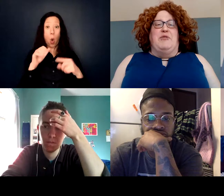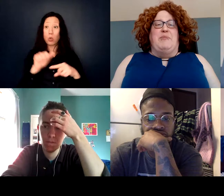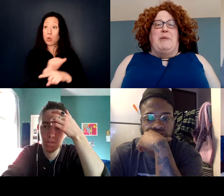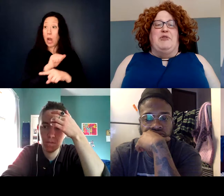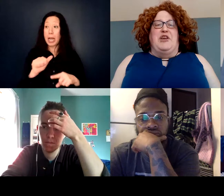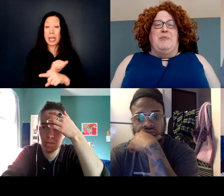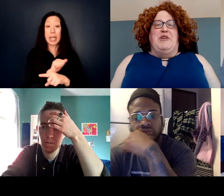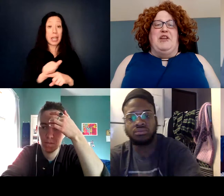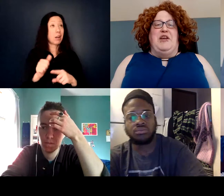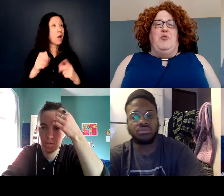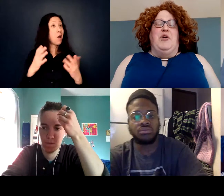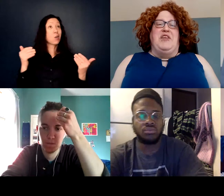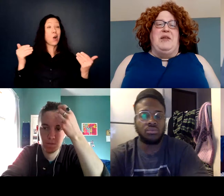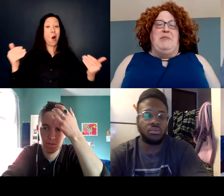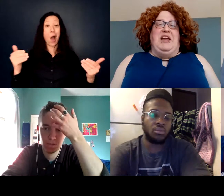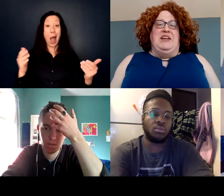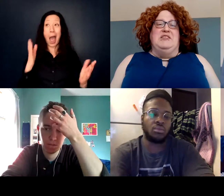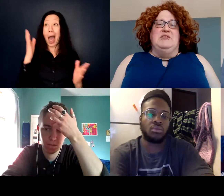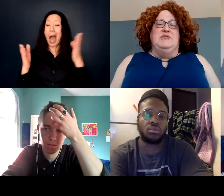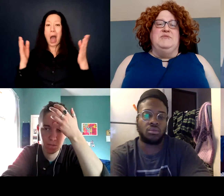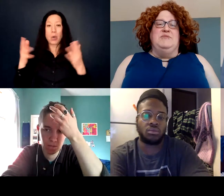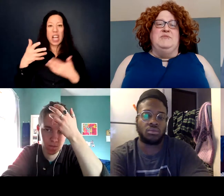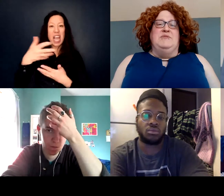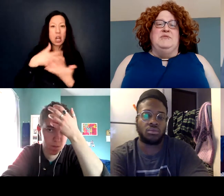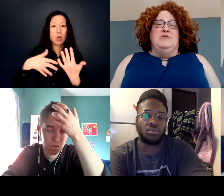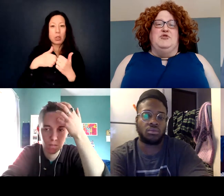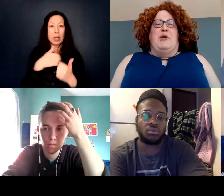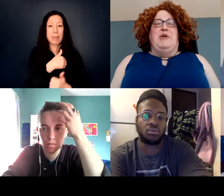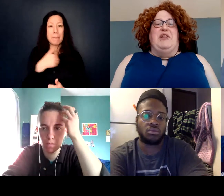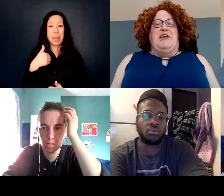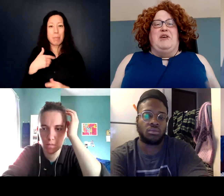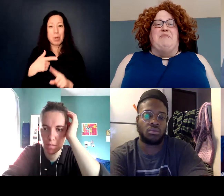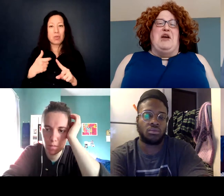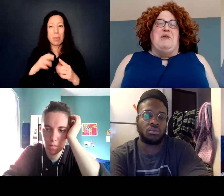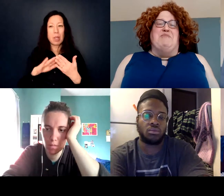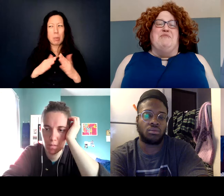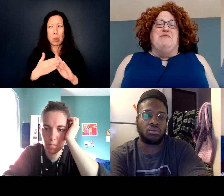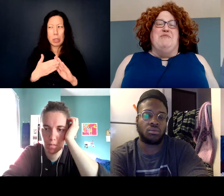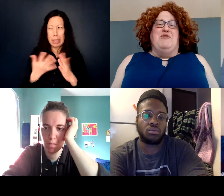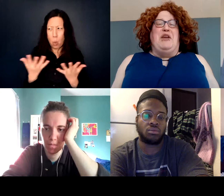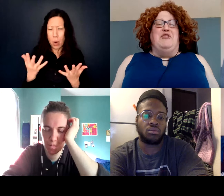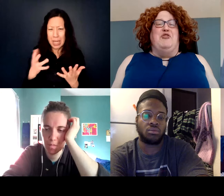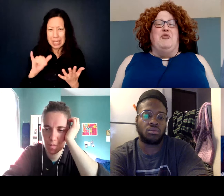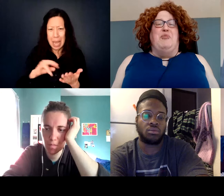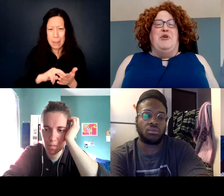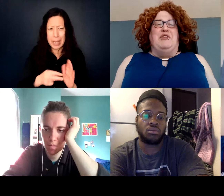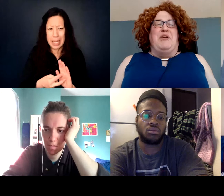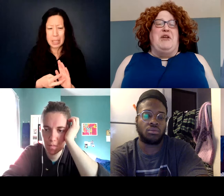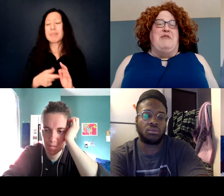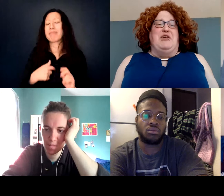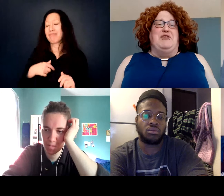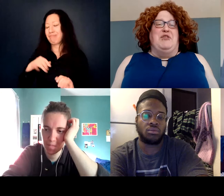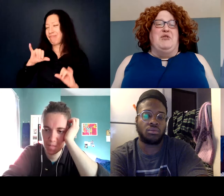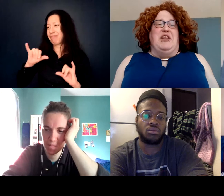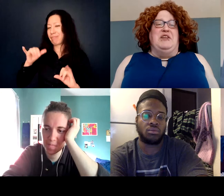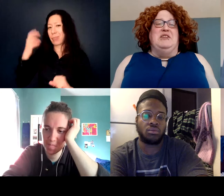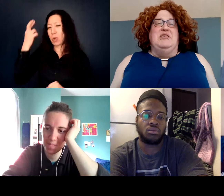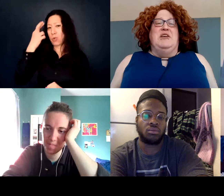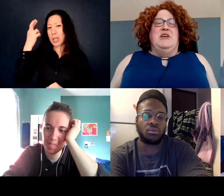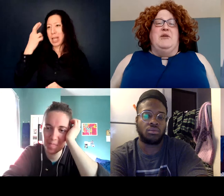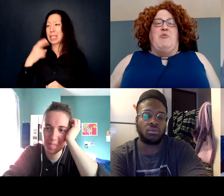and interact with members of the community, what does that mean? So I realize I'm speaking to 2 points without having